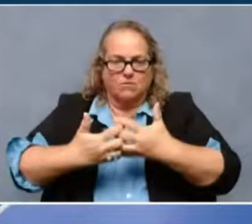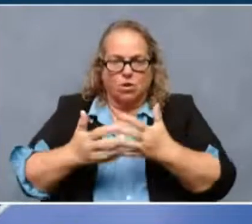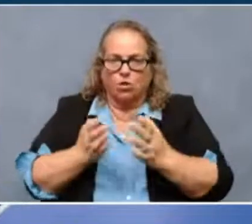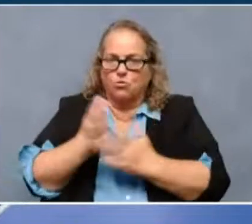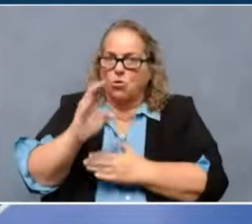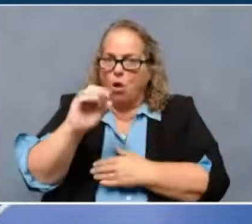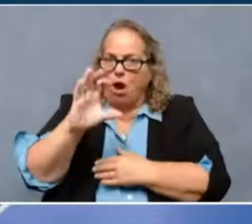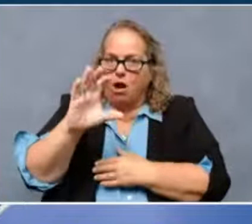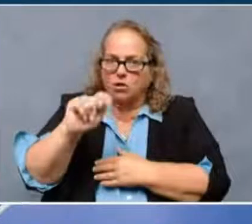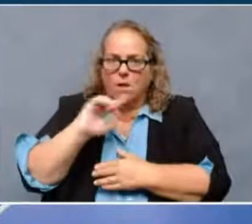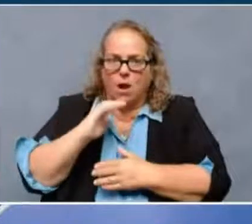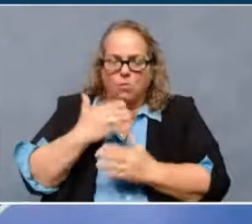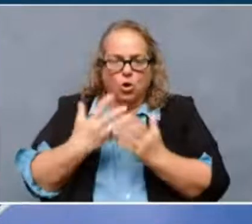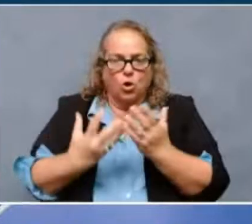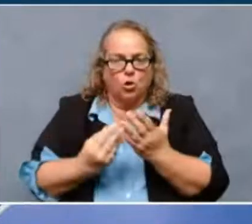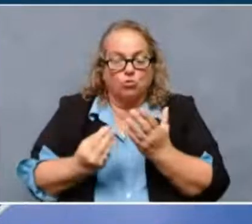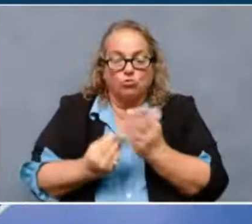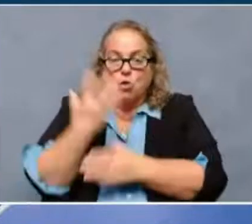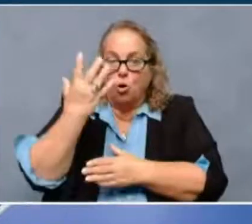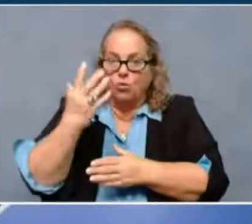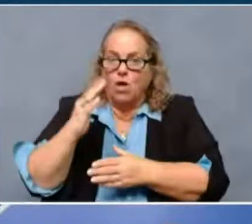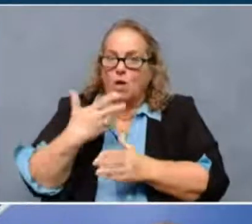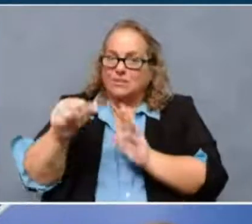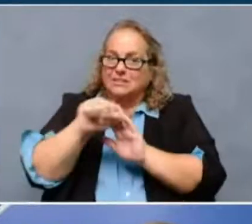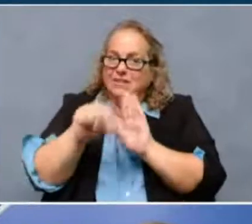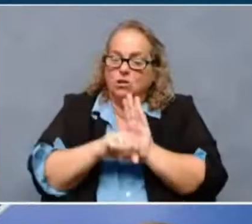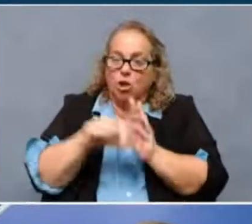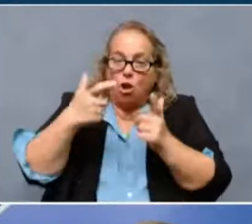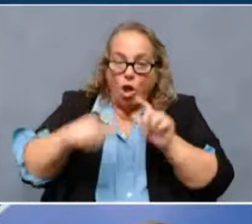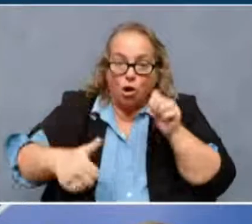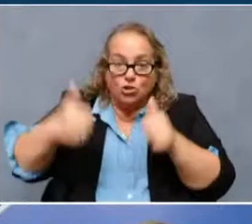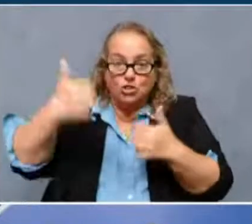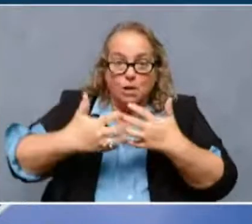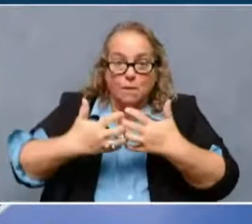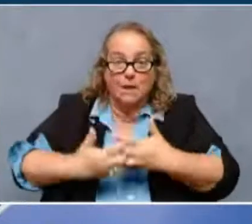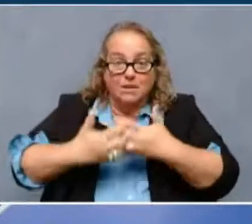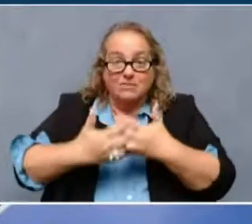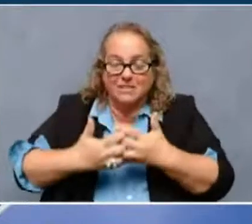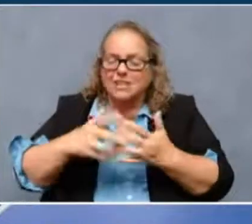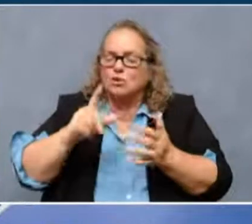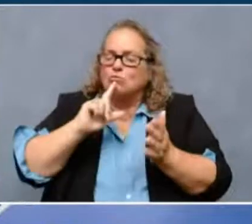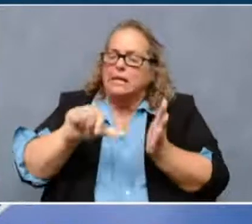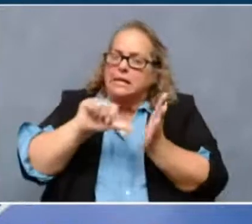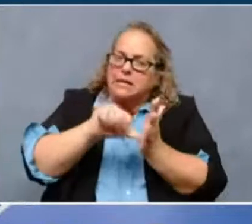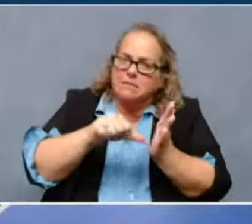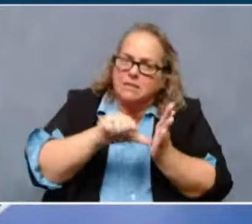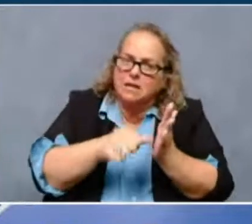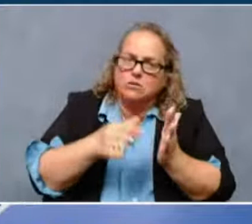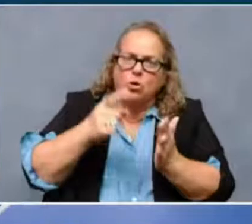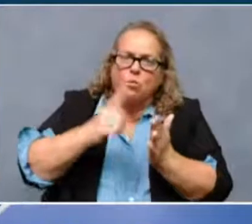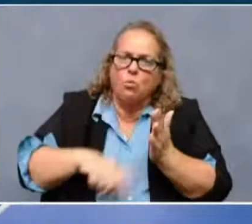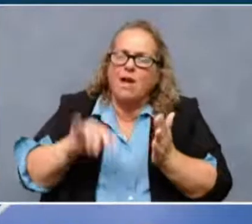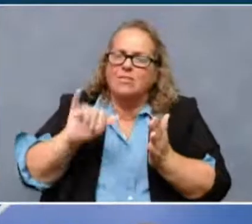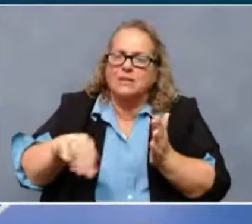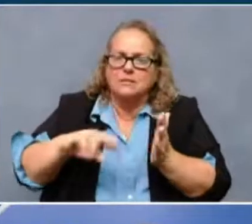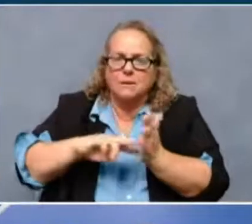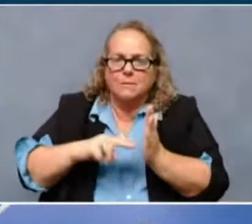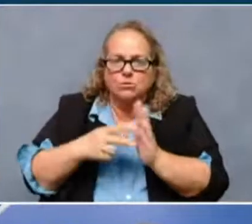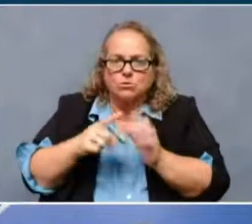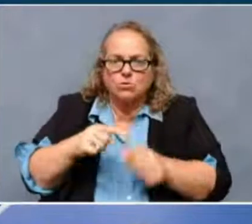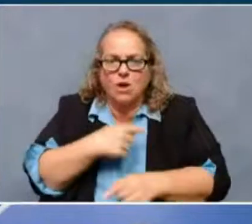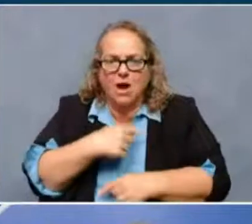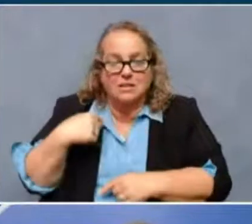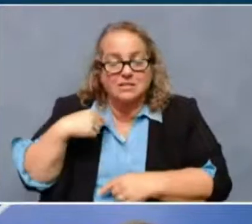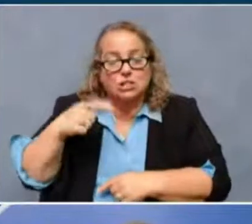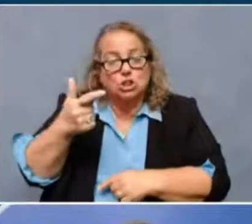state's largest manufacturers really emphasizes what the sector means to us. GE Appliances is a company with